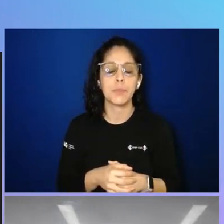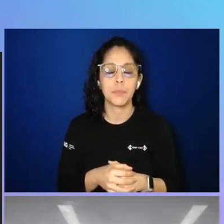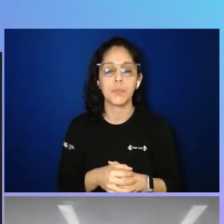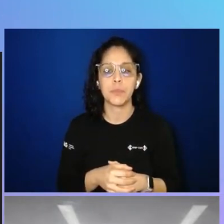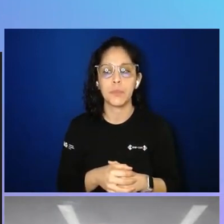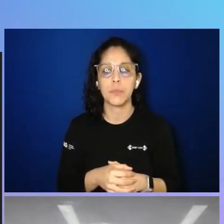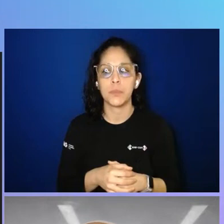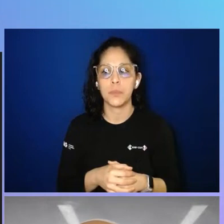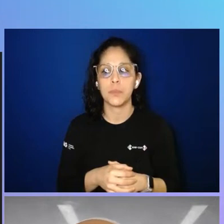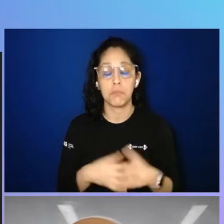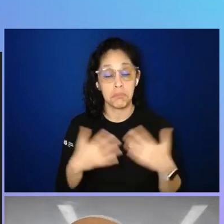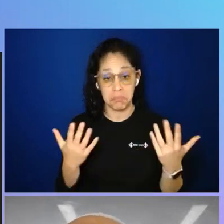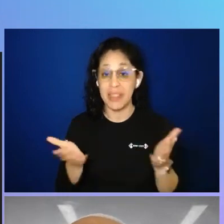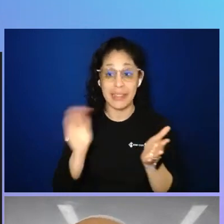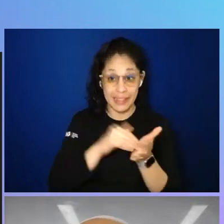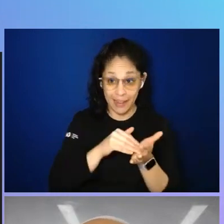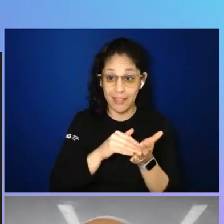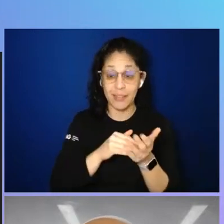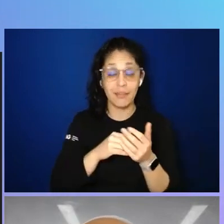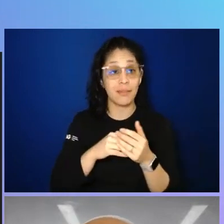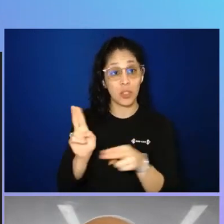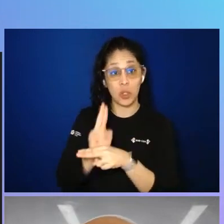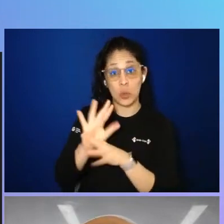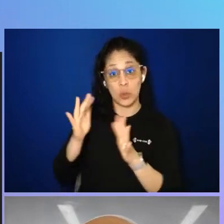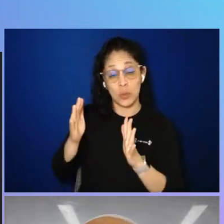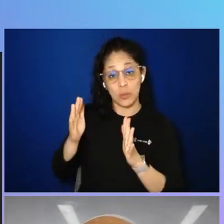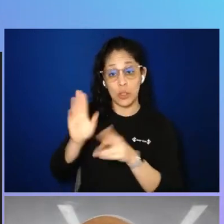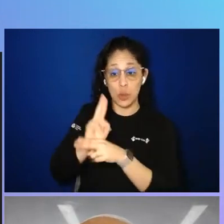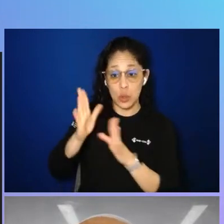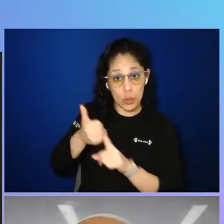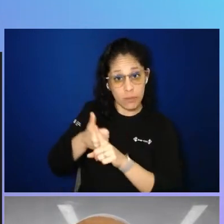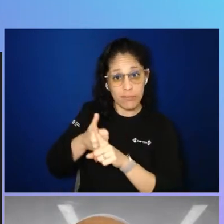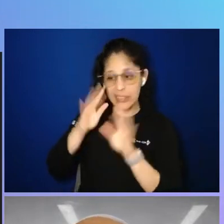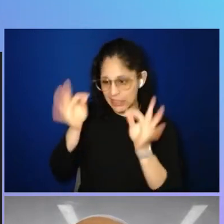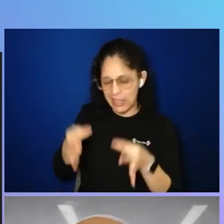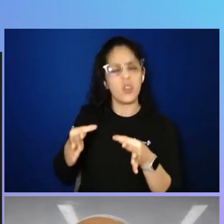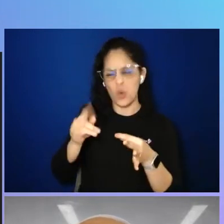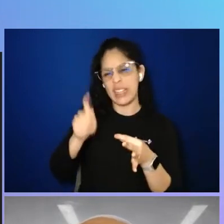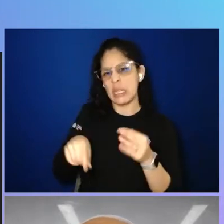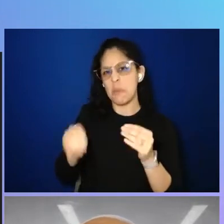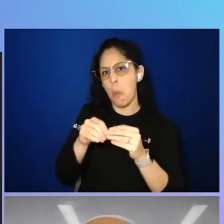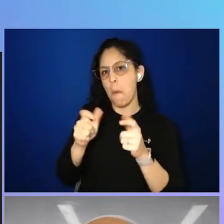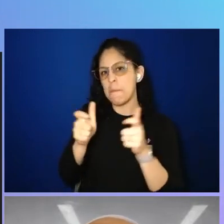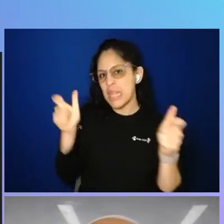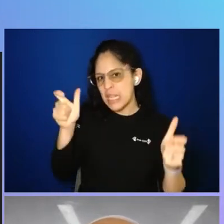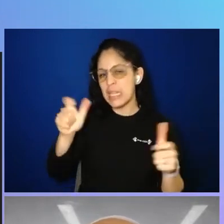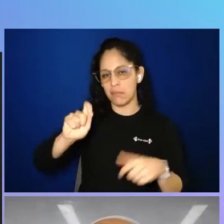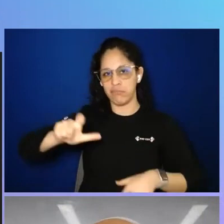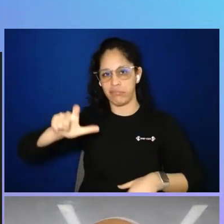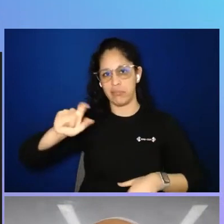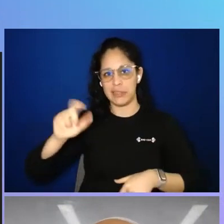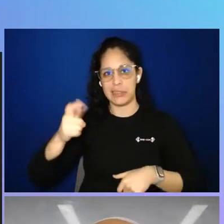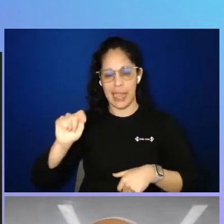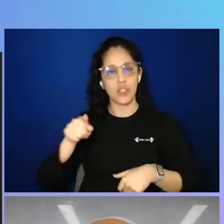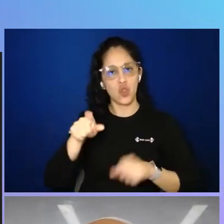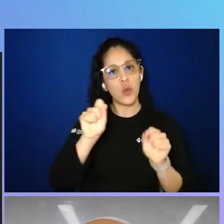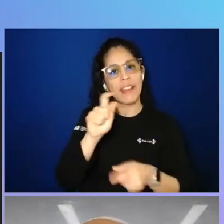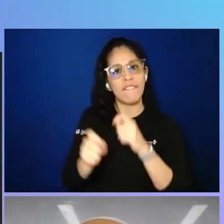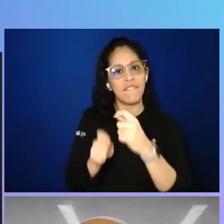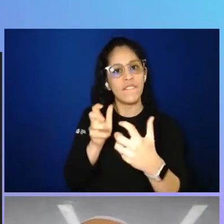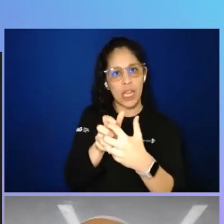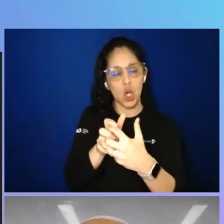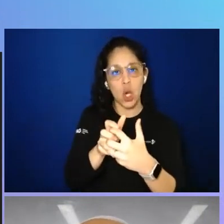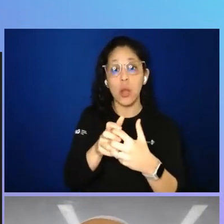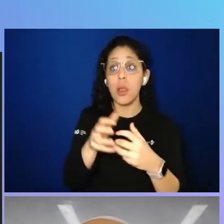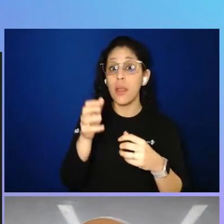text grows if the user decides to configure a larger text size, but you can also make it so the images grow